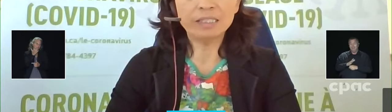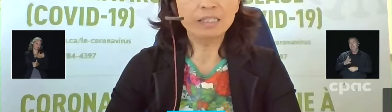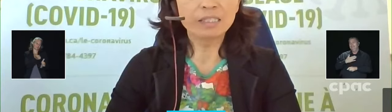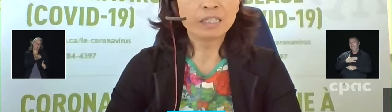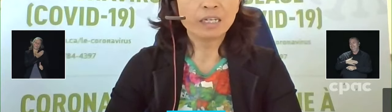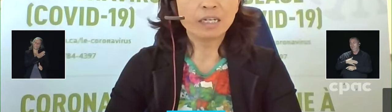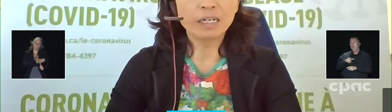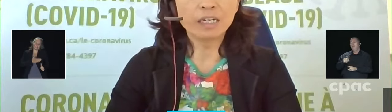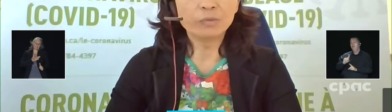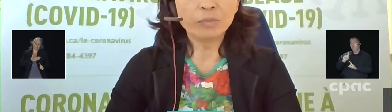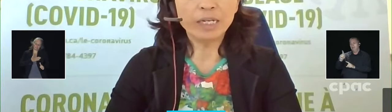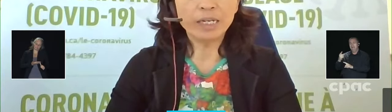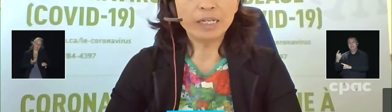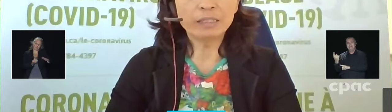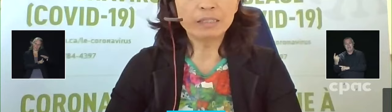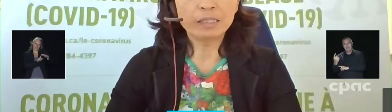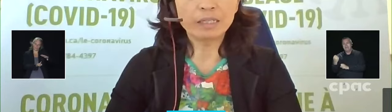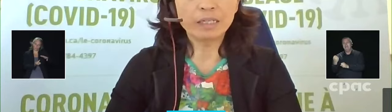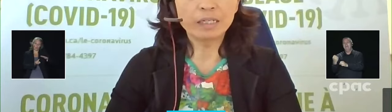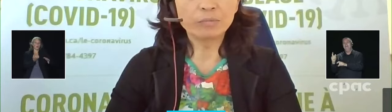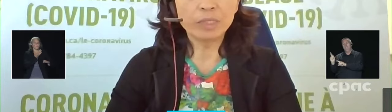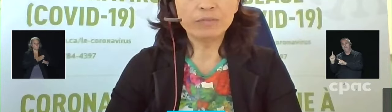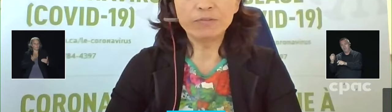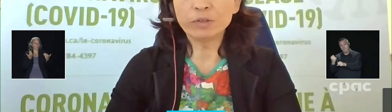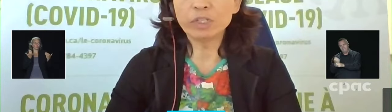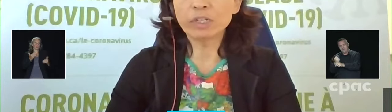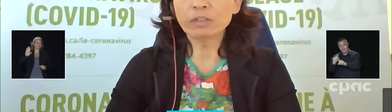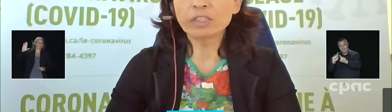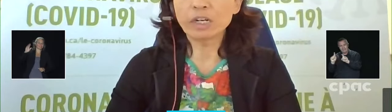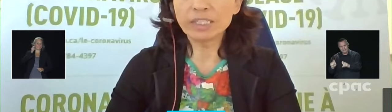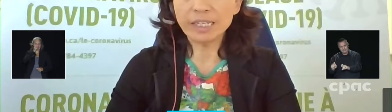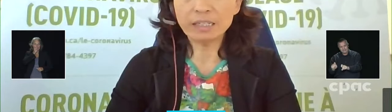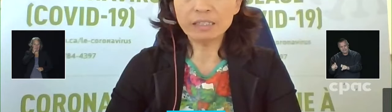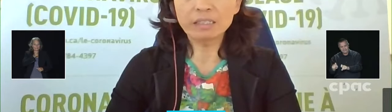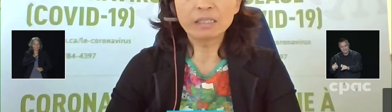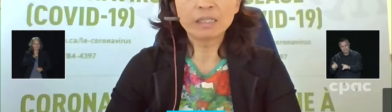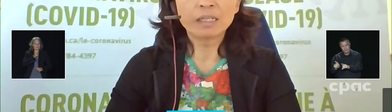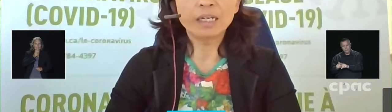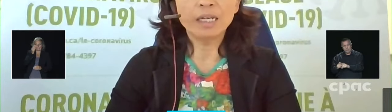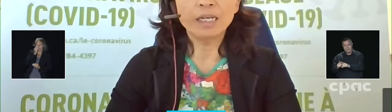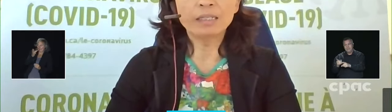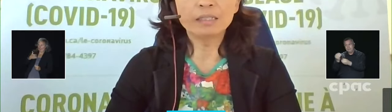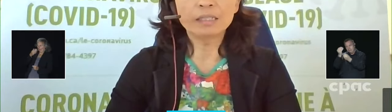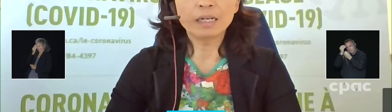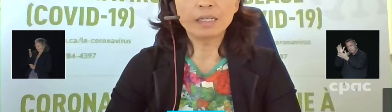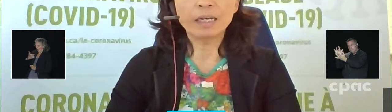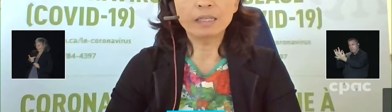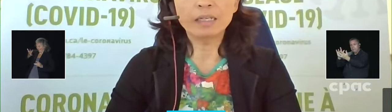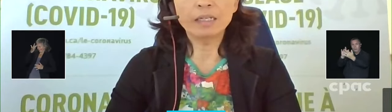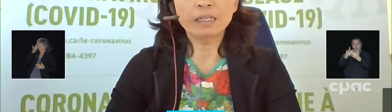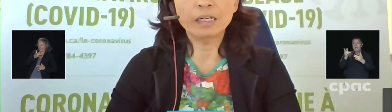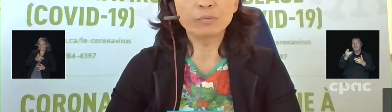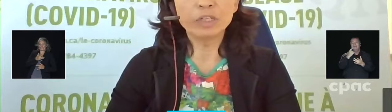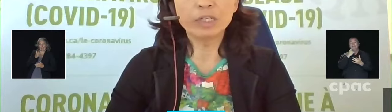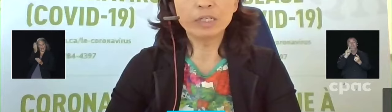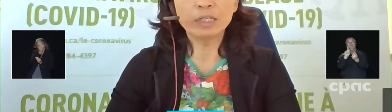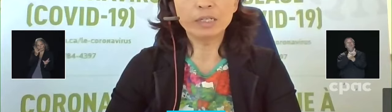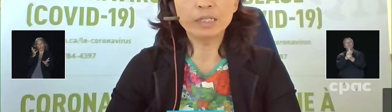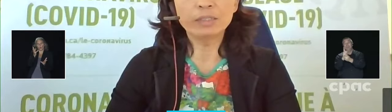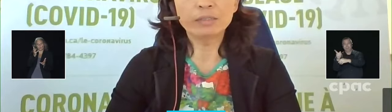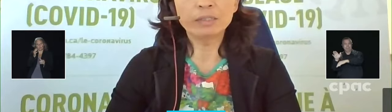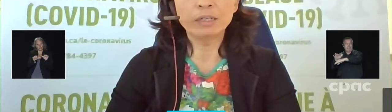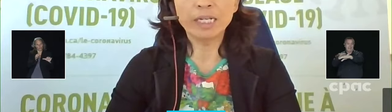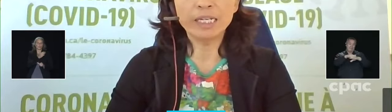your test, and inform your close contacts. And I think